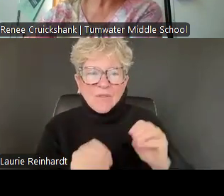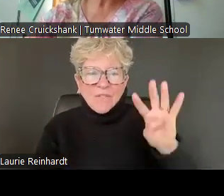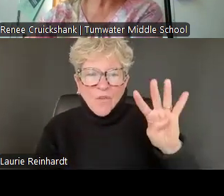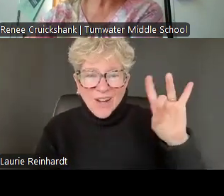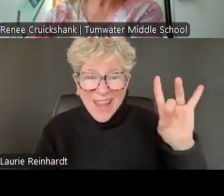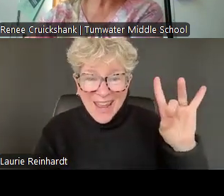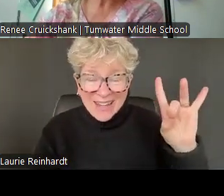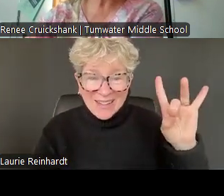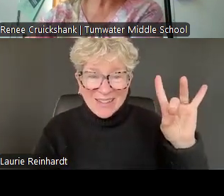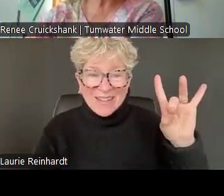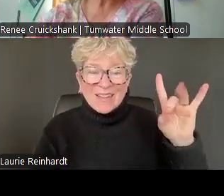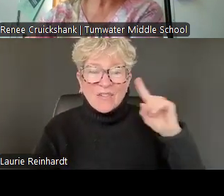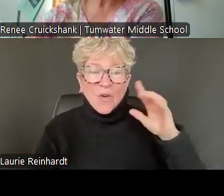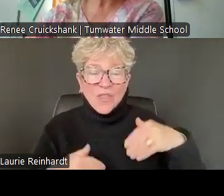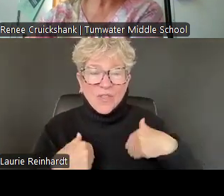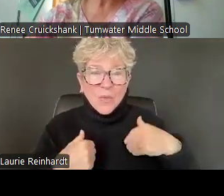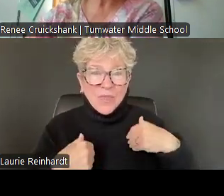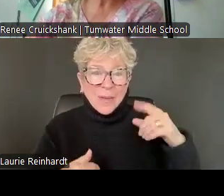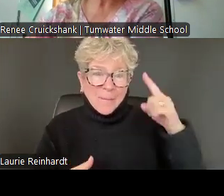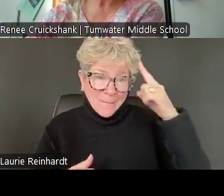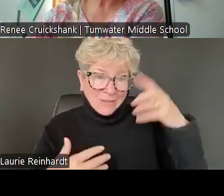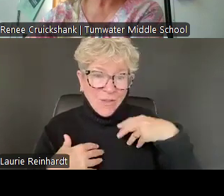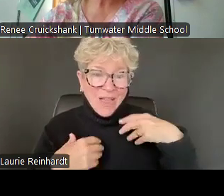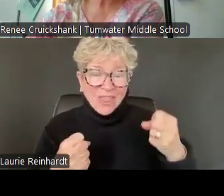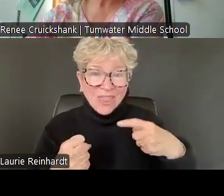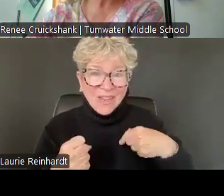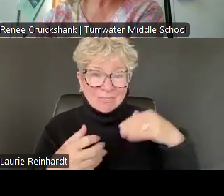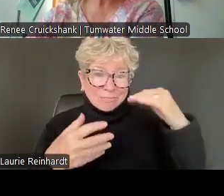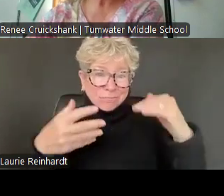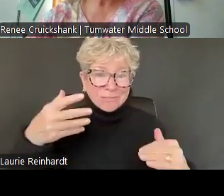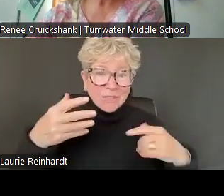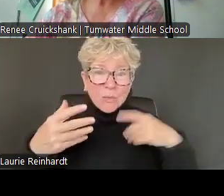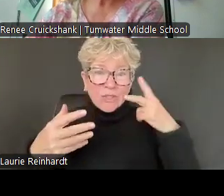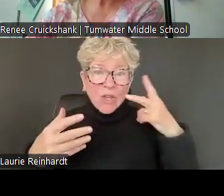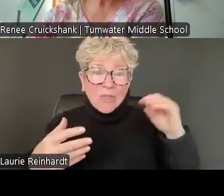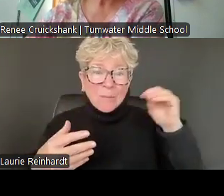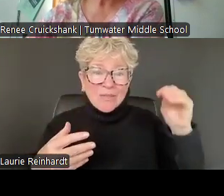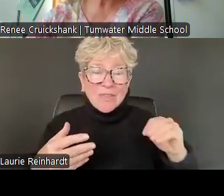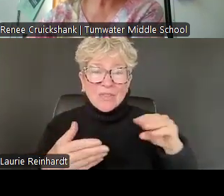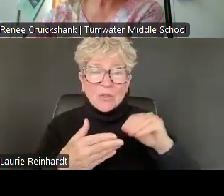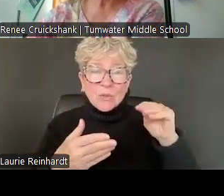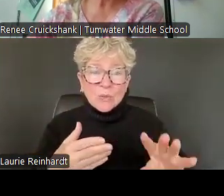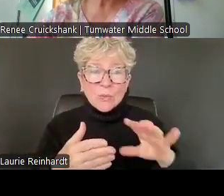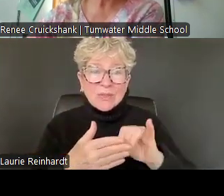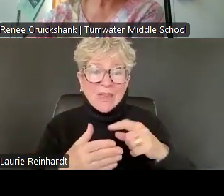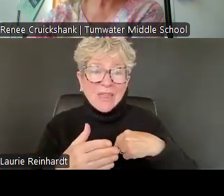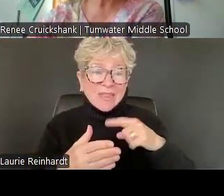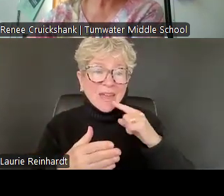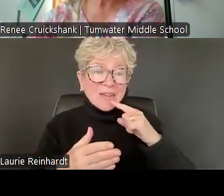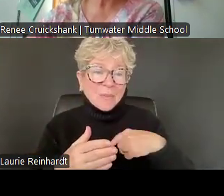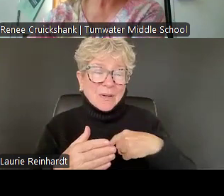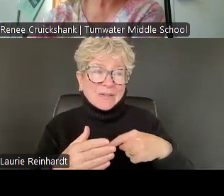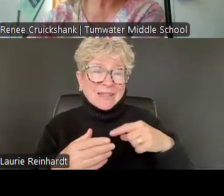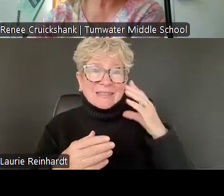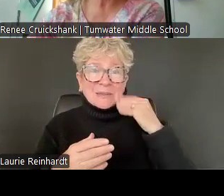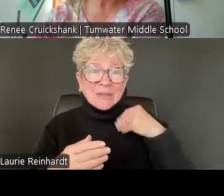50 states on youth mental health. And you saw those percentages of students with anxiety, depression.